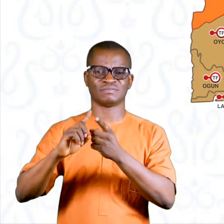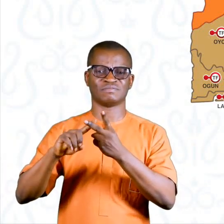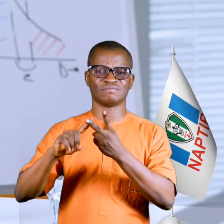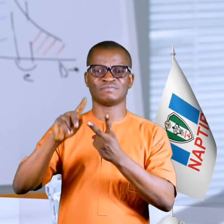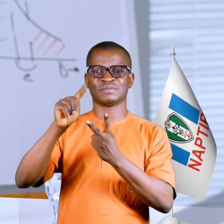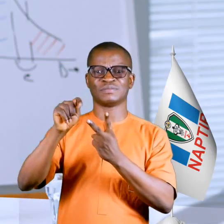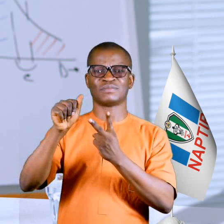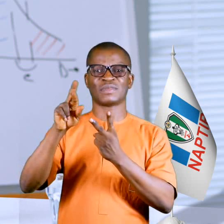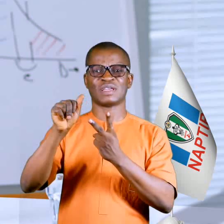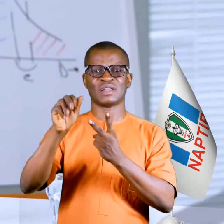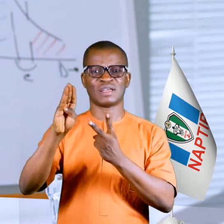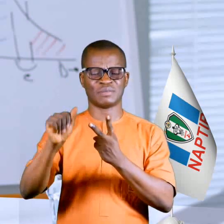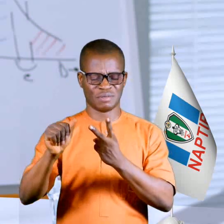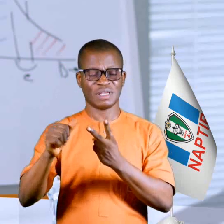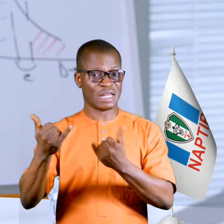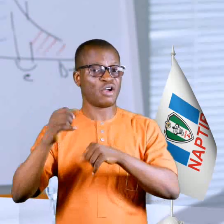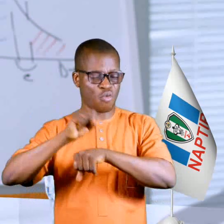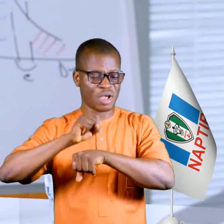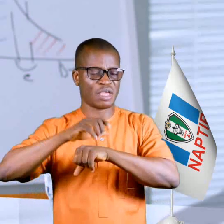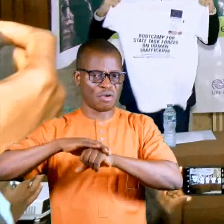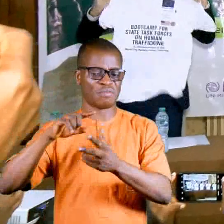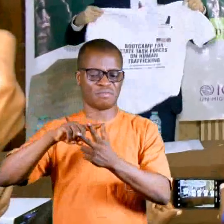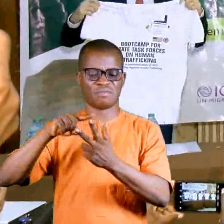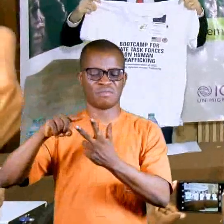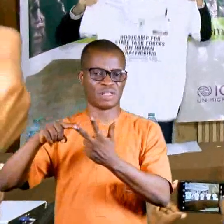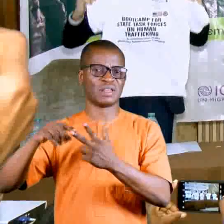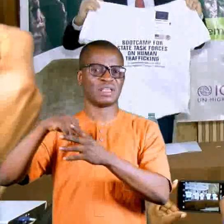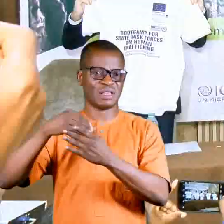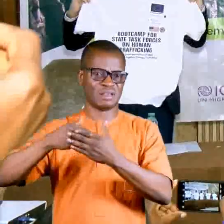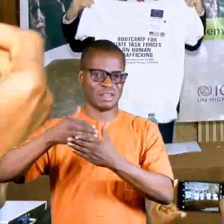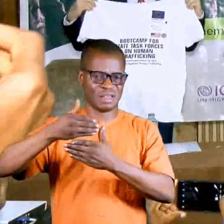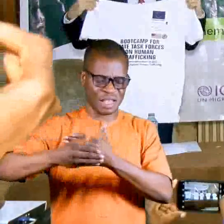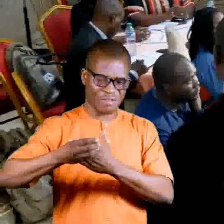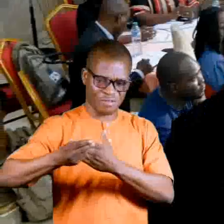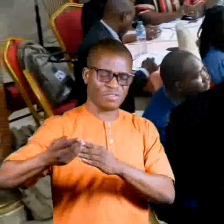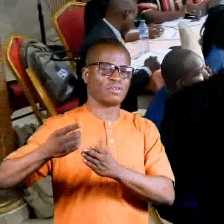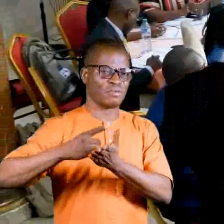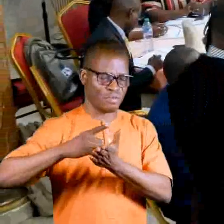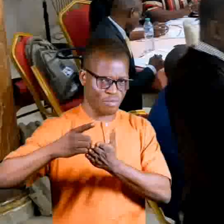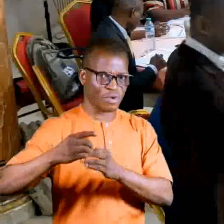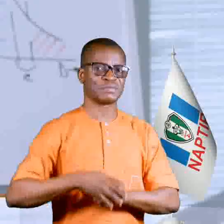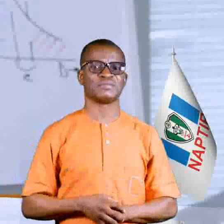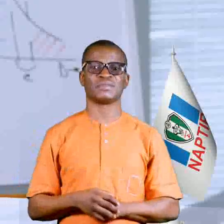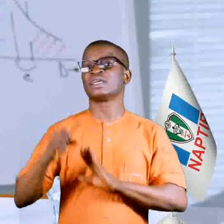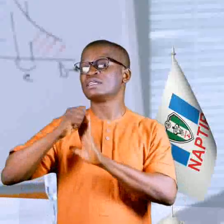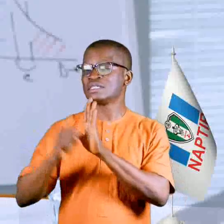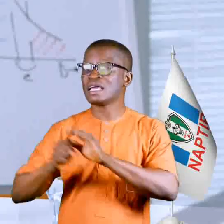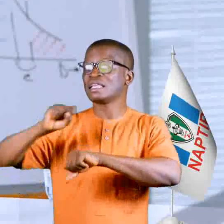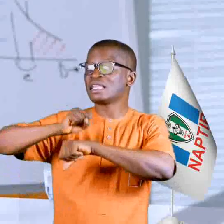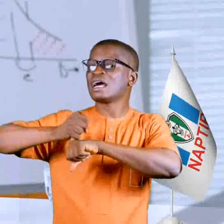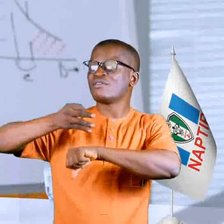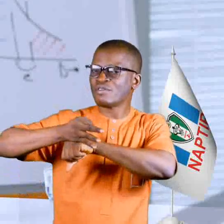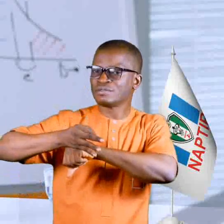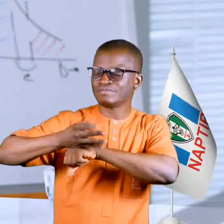Taraba. We are working on 3 more in the next few weeks. The state